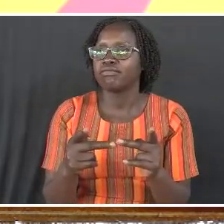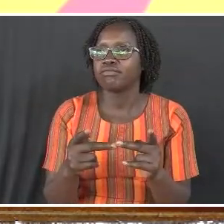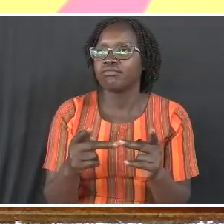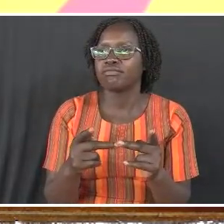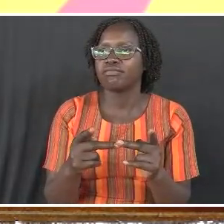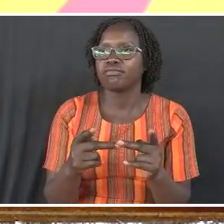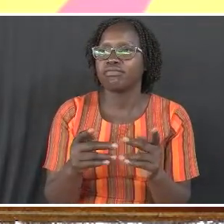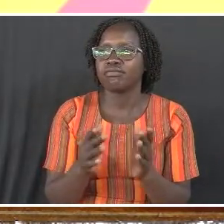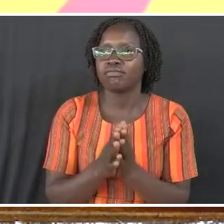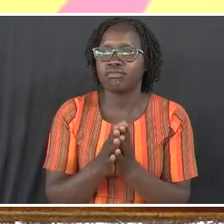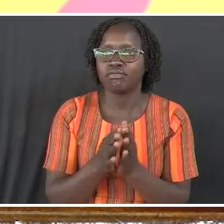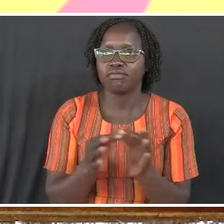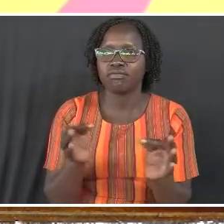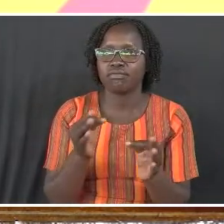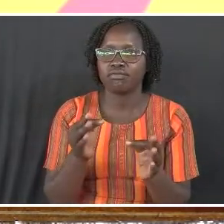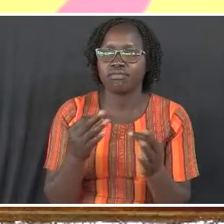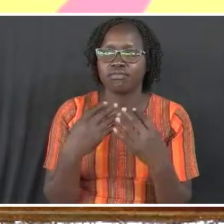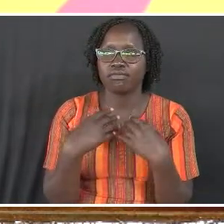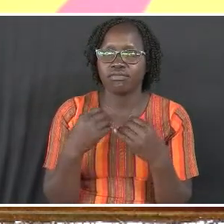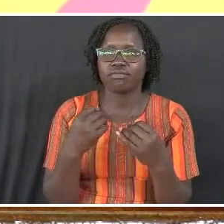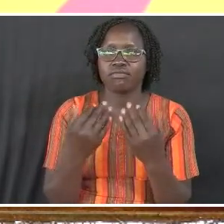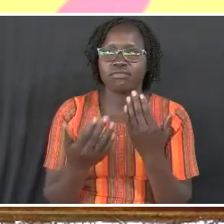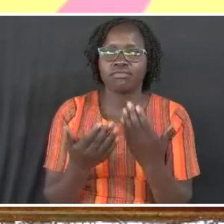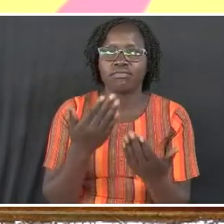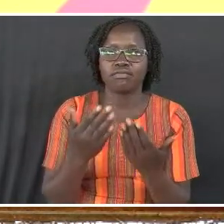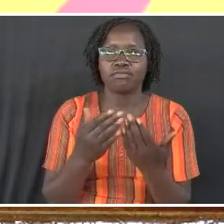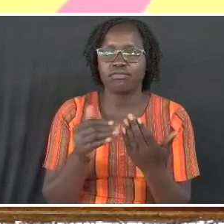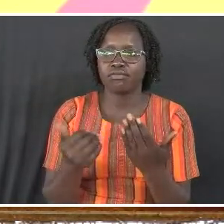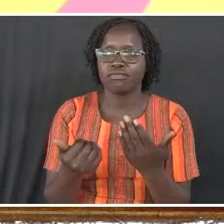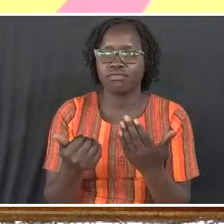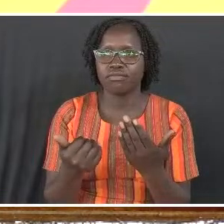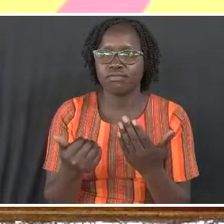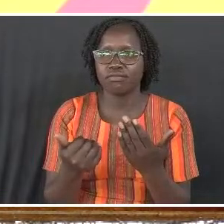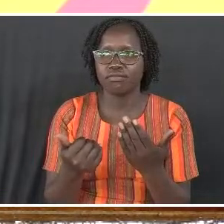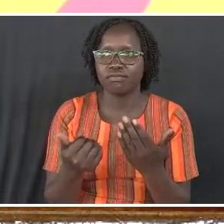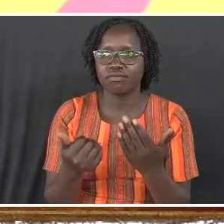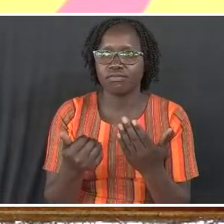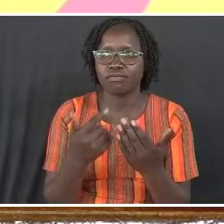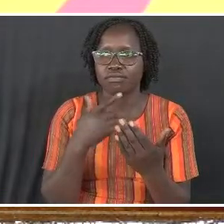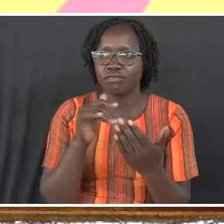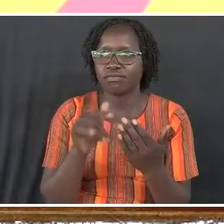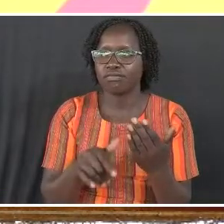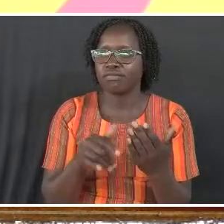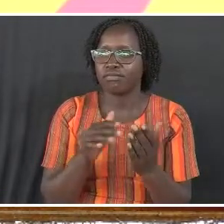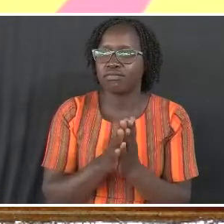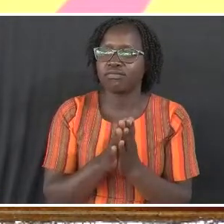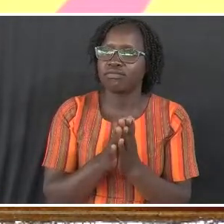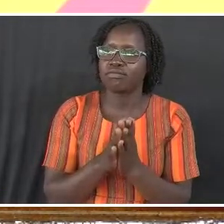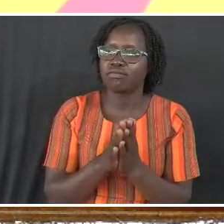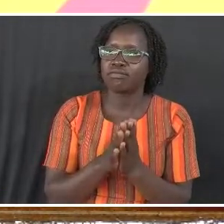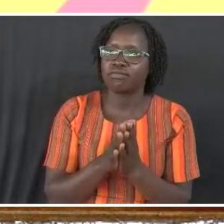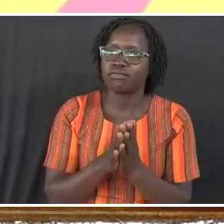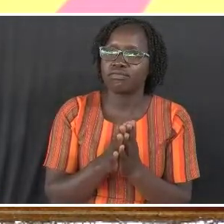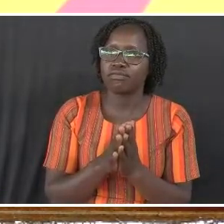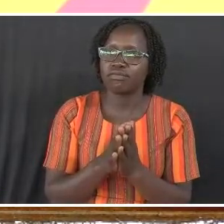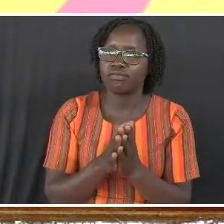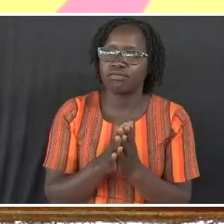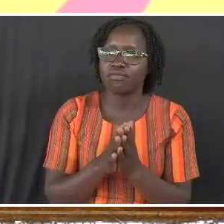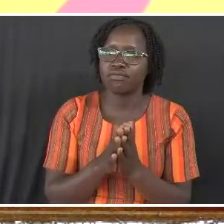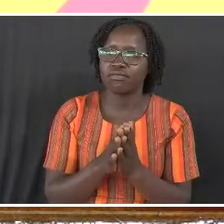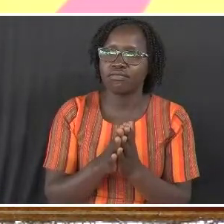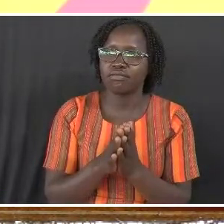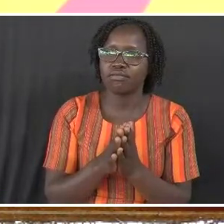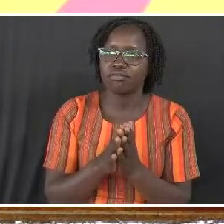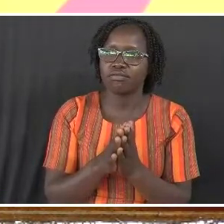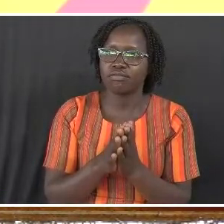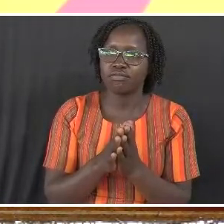It might take a bit longer to heal compared to the other options. Yeah, so that's what we call an implant. We implant another